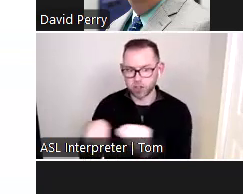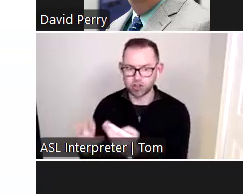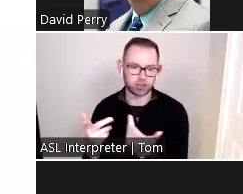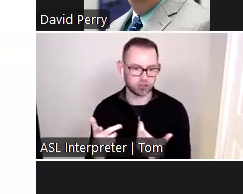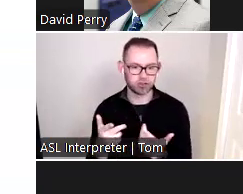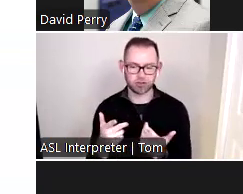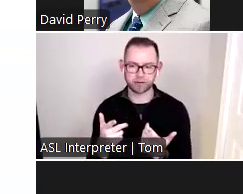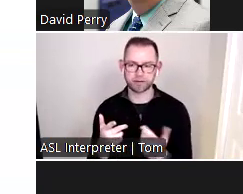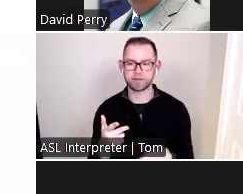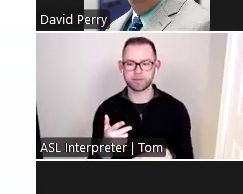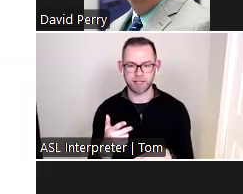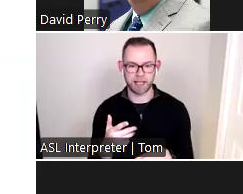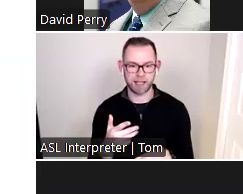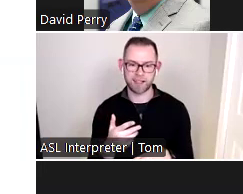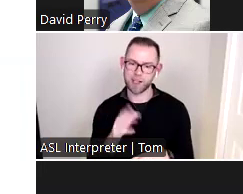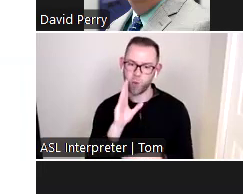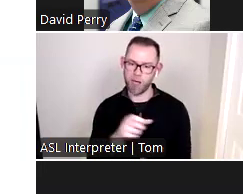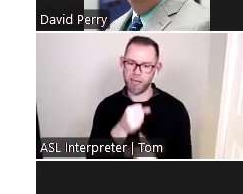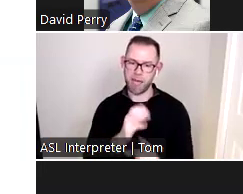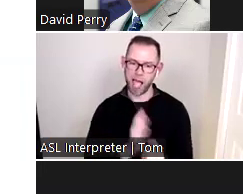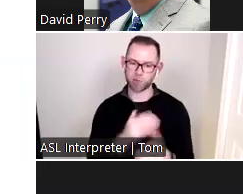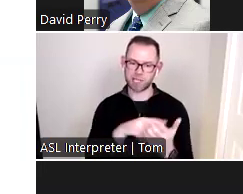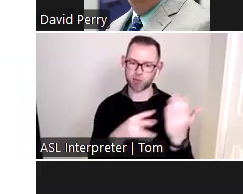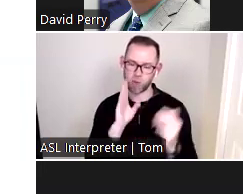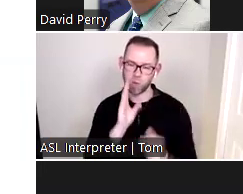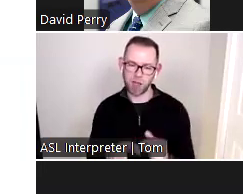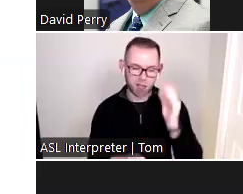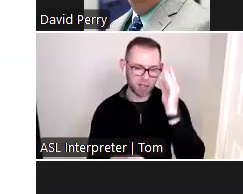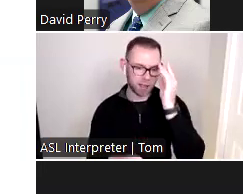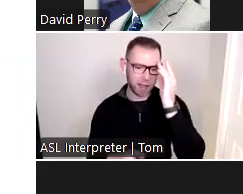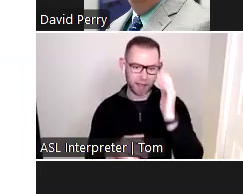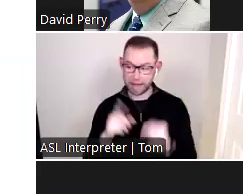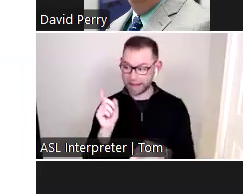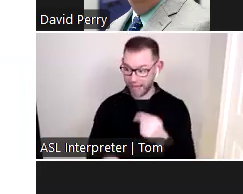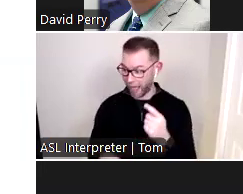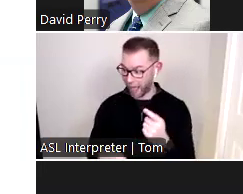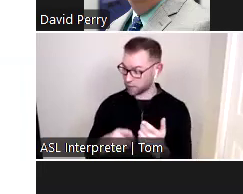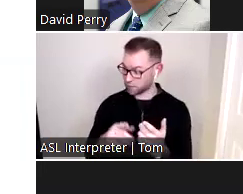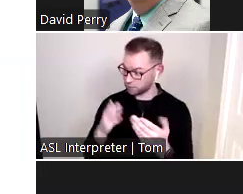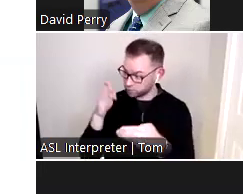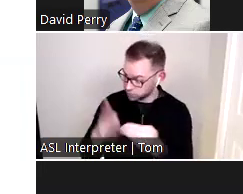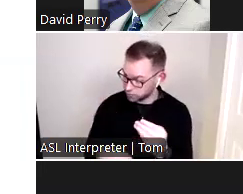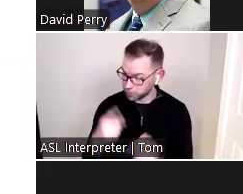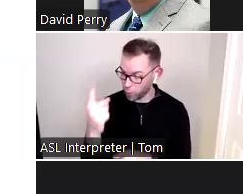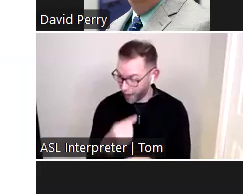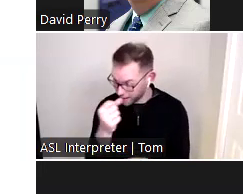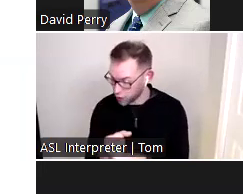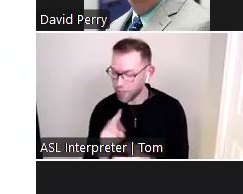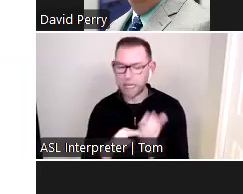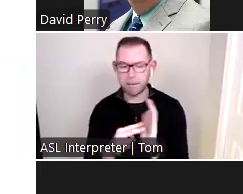our targeted activities in that window in 1 year, those activities will be delayed until the following